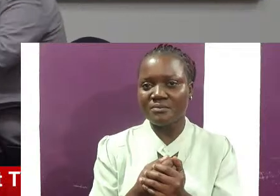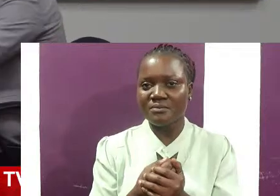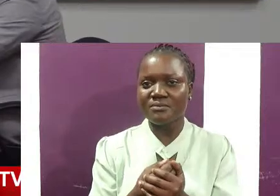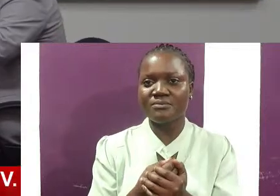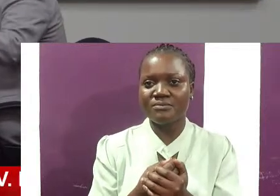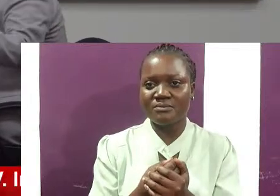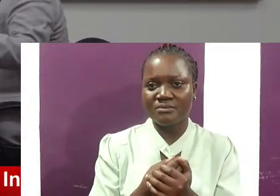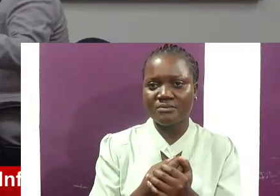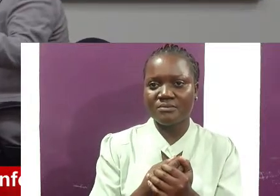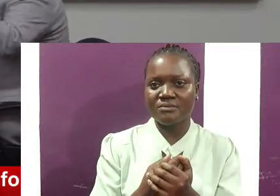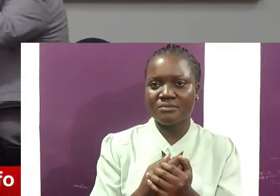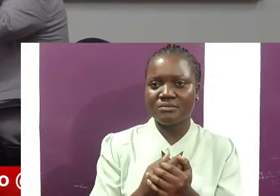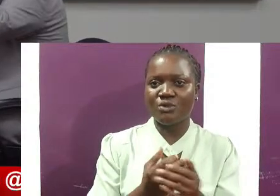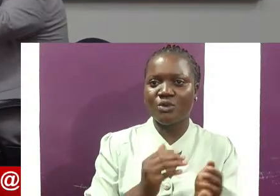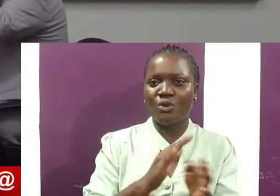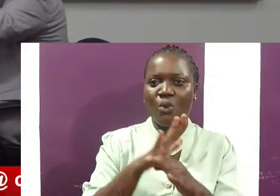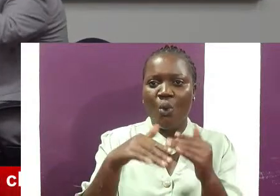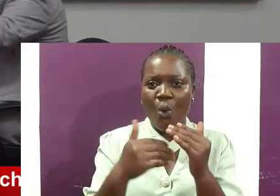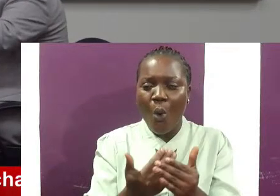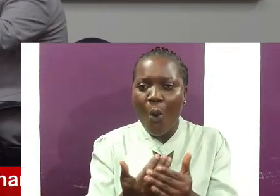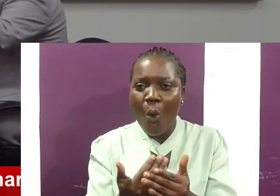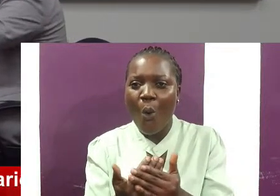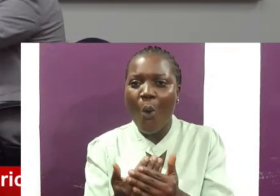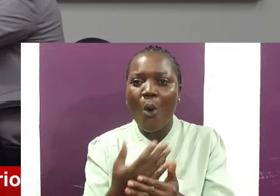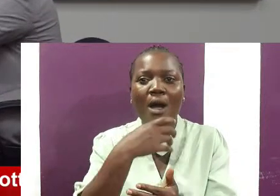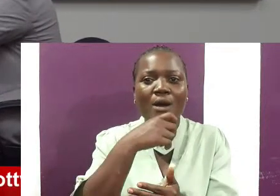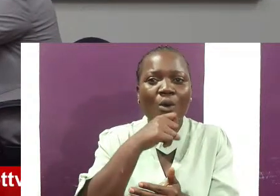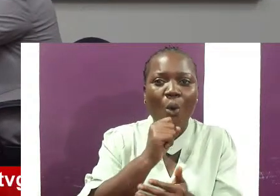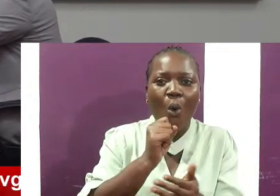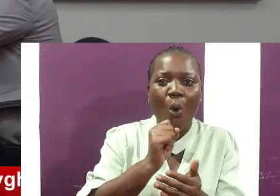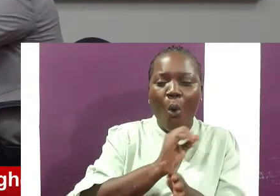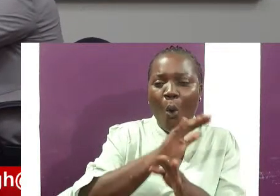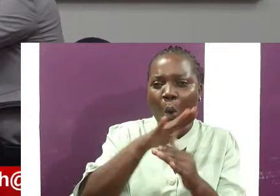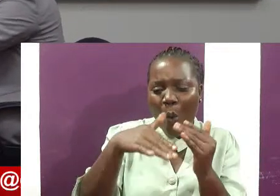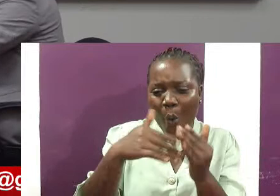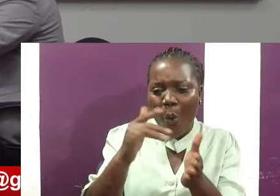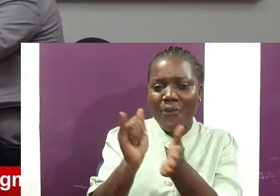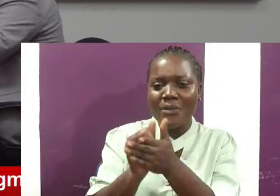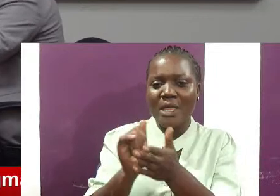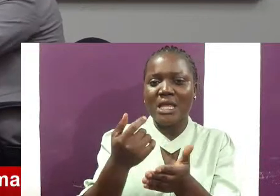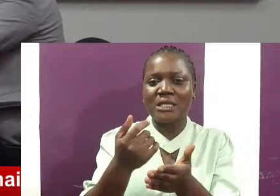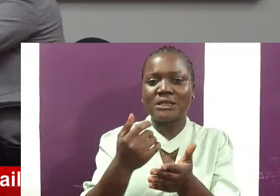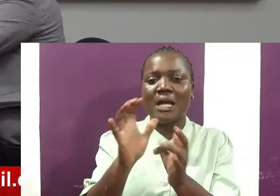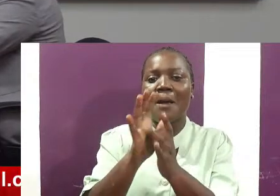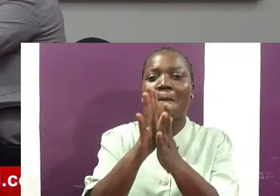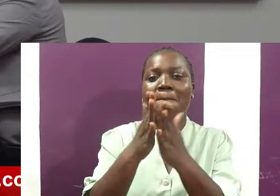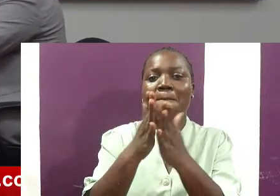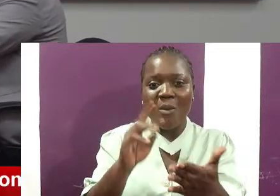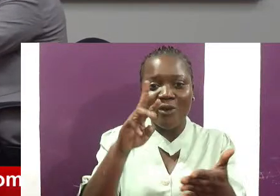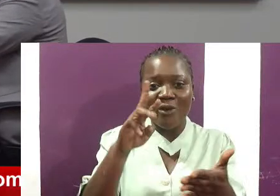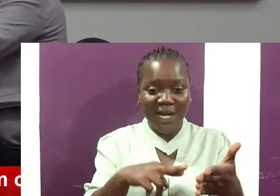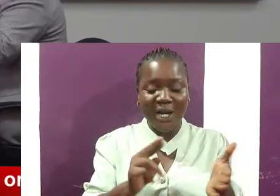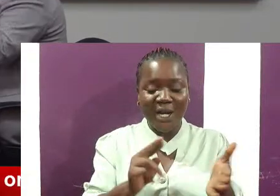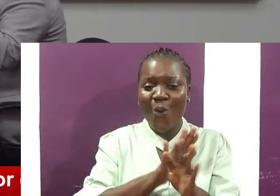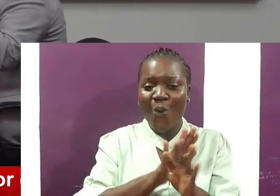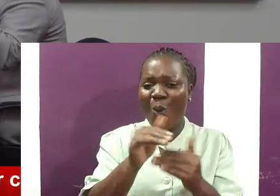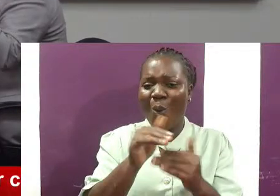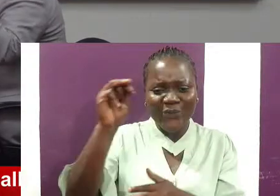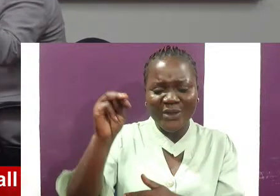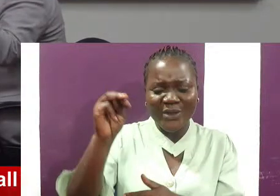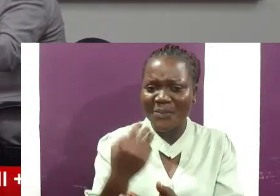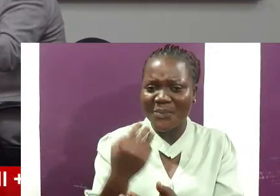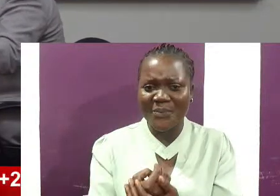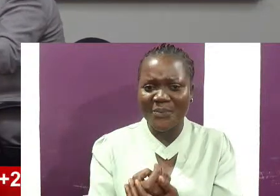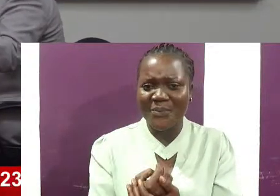The whole of the Old Testament was trying to get them to the promised land, and what were the consequences of